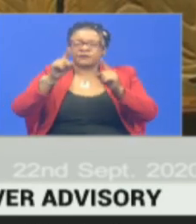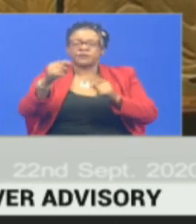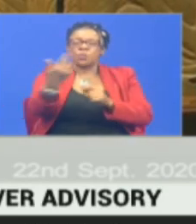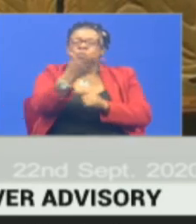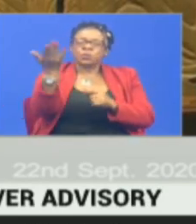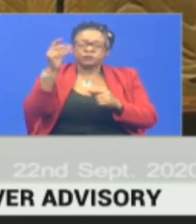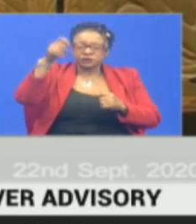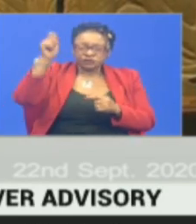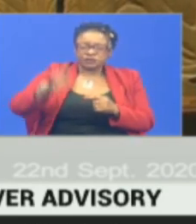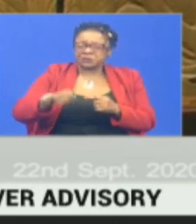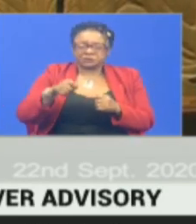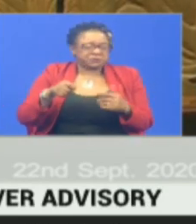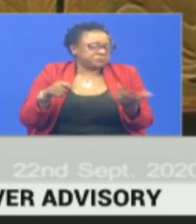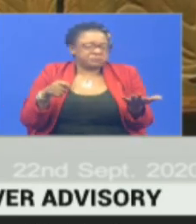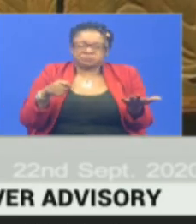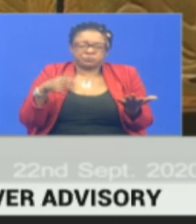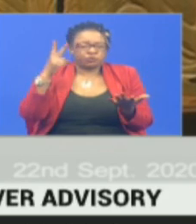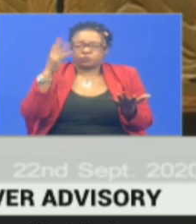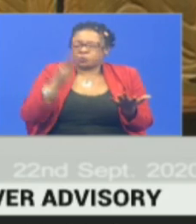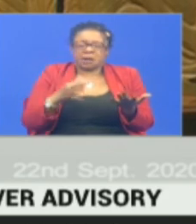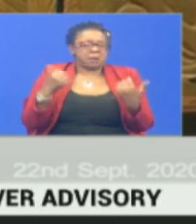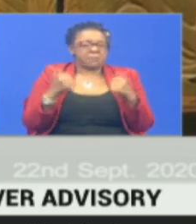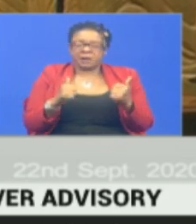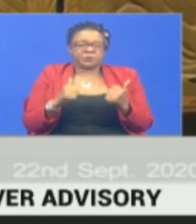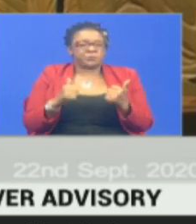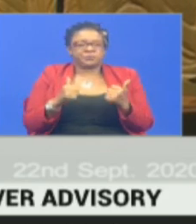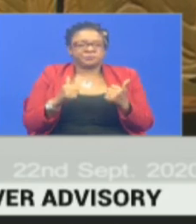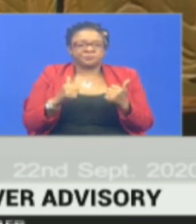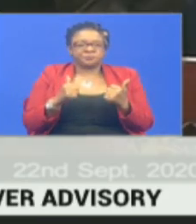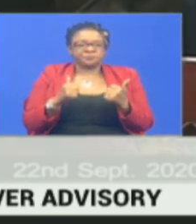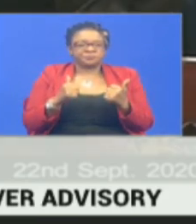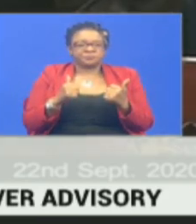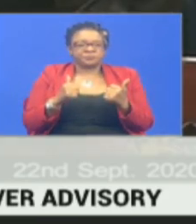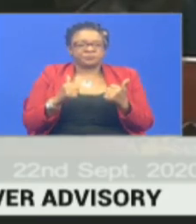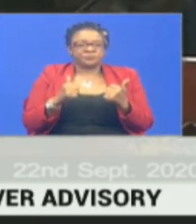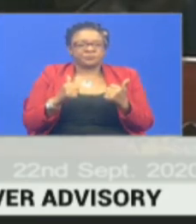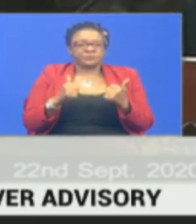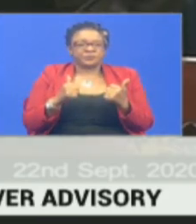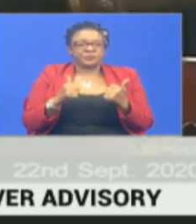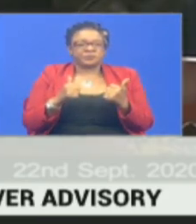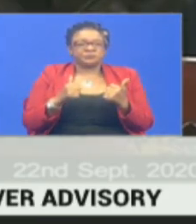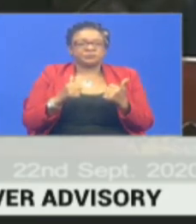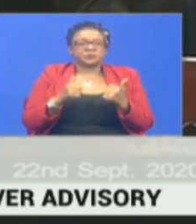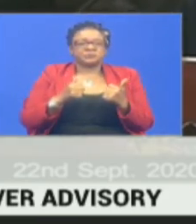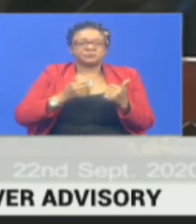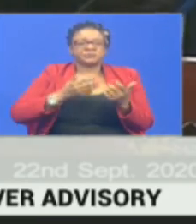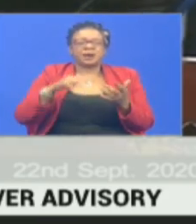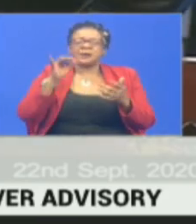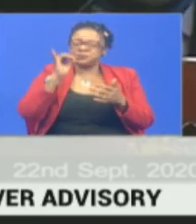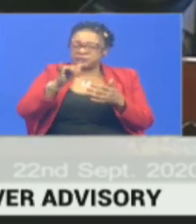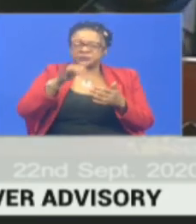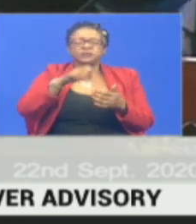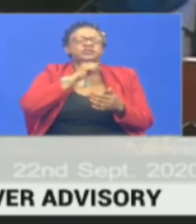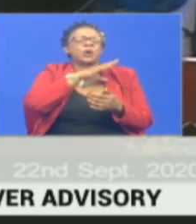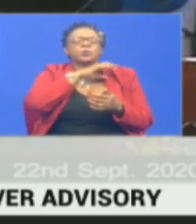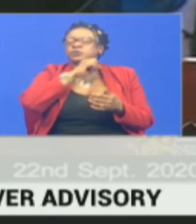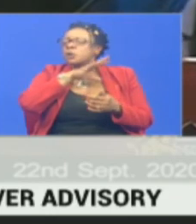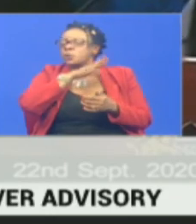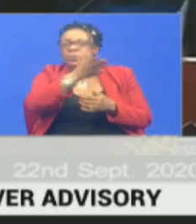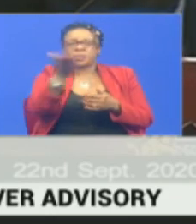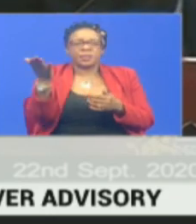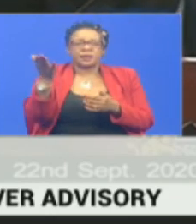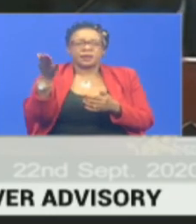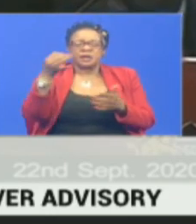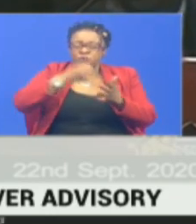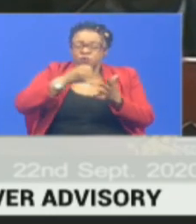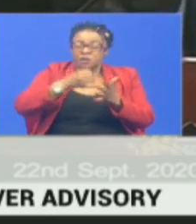they do not subscribe to the two-thirds gender rule. And you know that, Mr. Speaker. And the many legislators who are shouting outside there, particularly our female